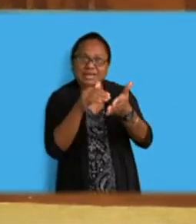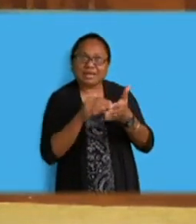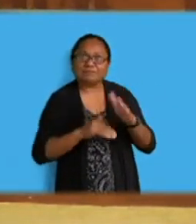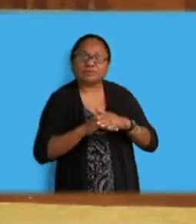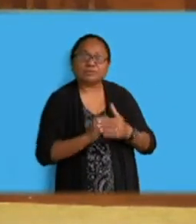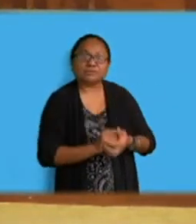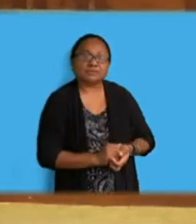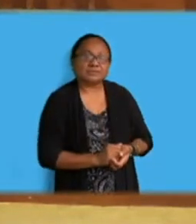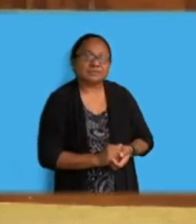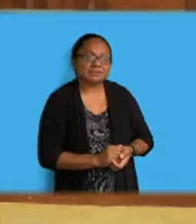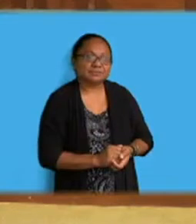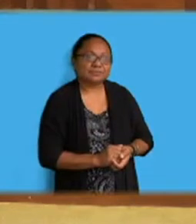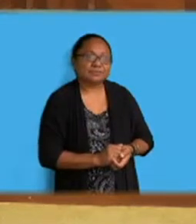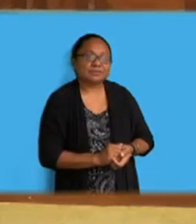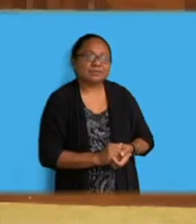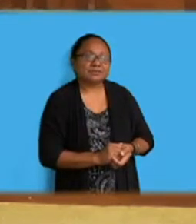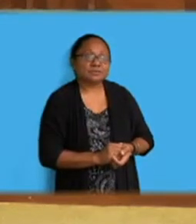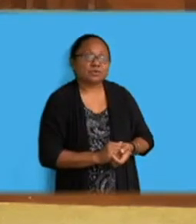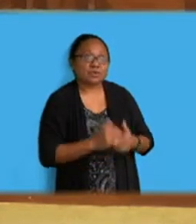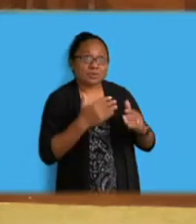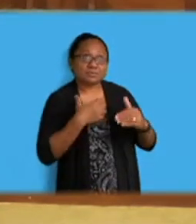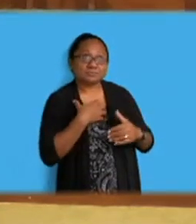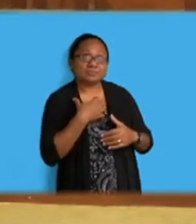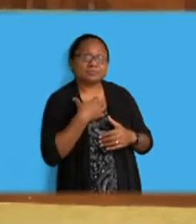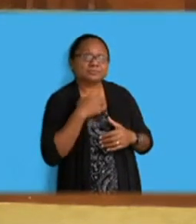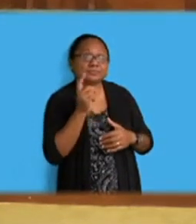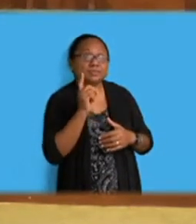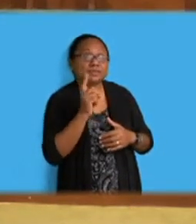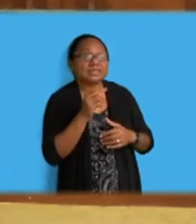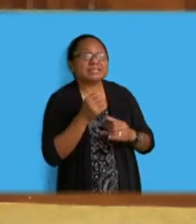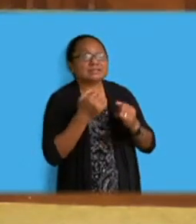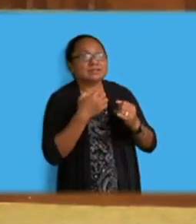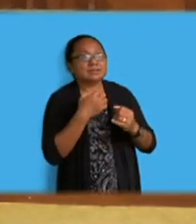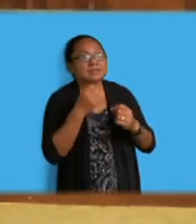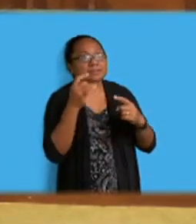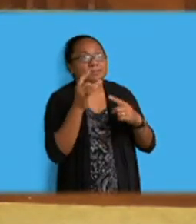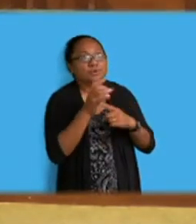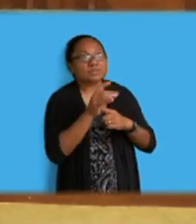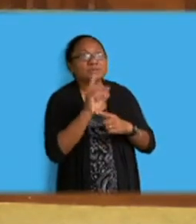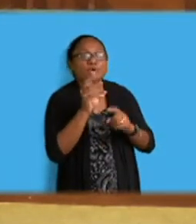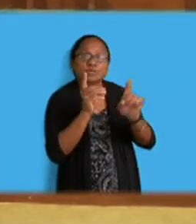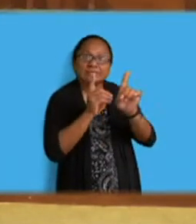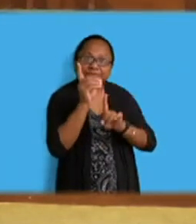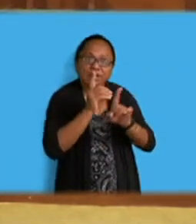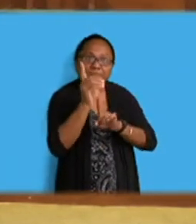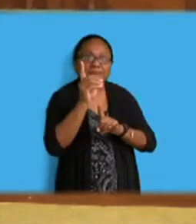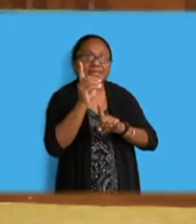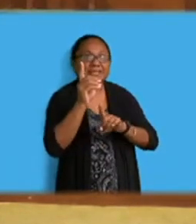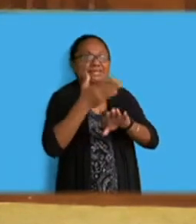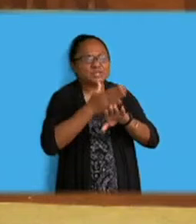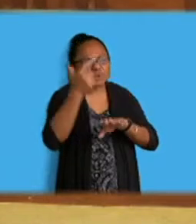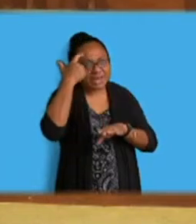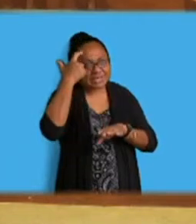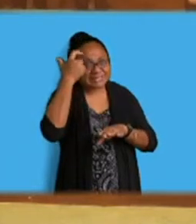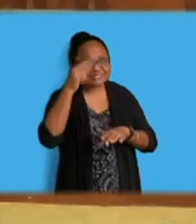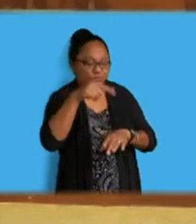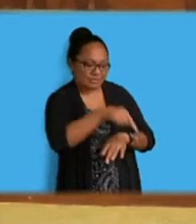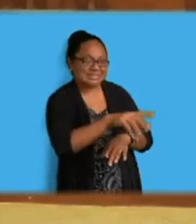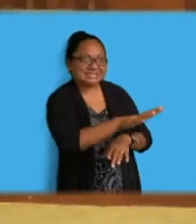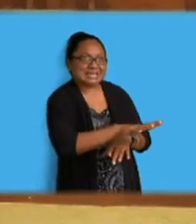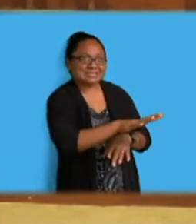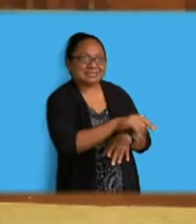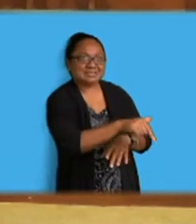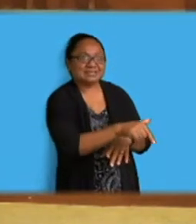Deputy Speaker, we cannot stress enough the need for research, development and innovation in this sector, because